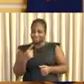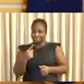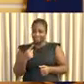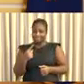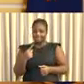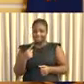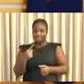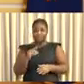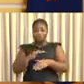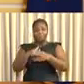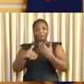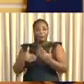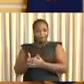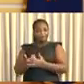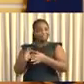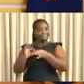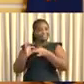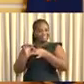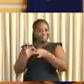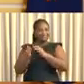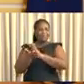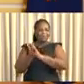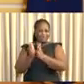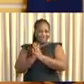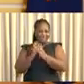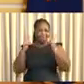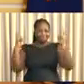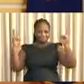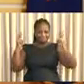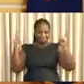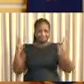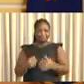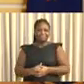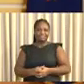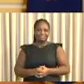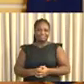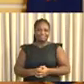your twe, Coni Wafe, Wayinkunim.